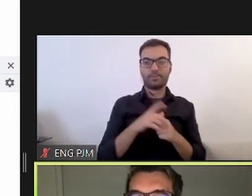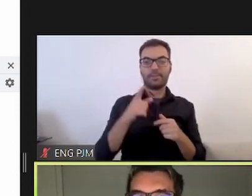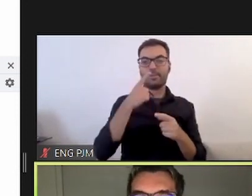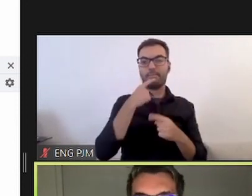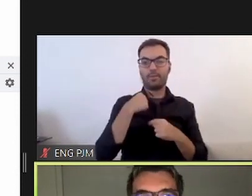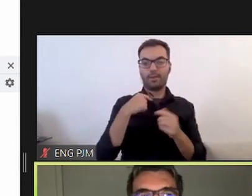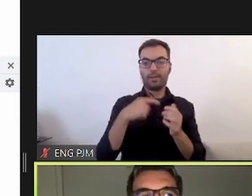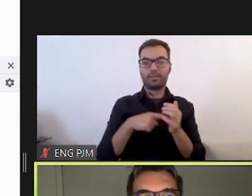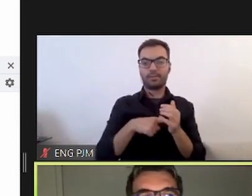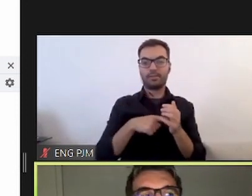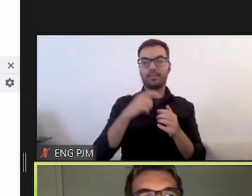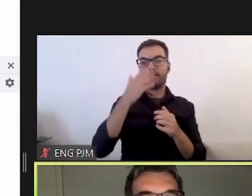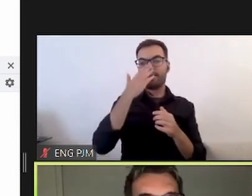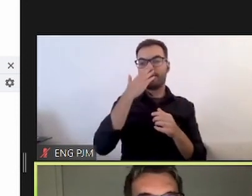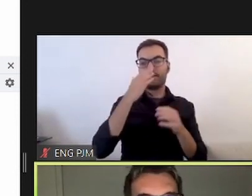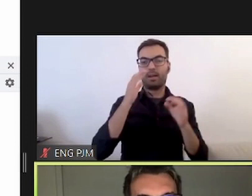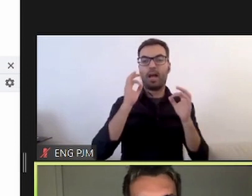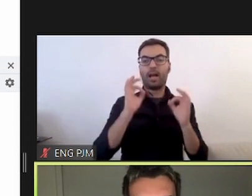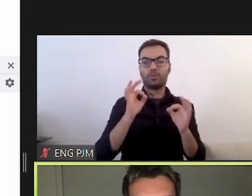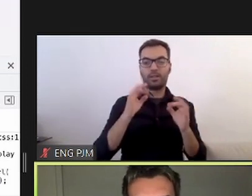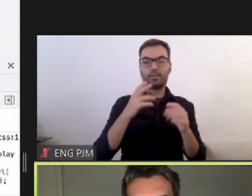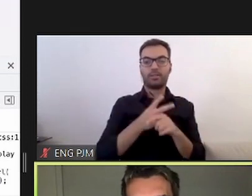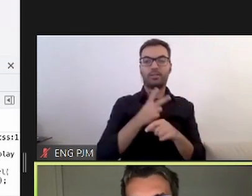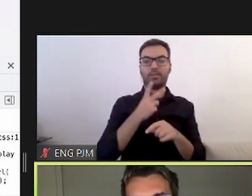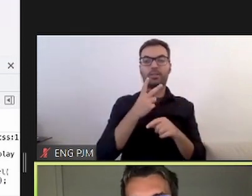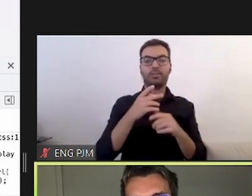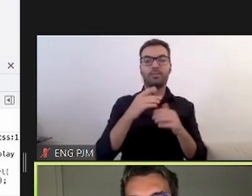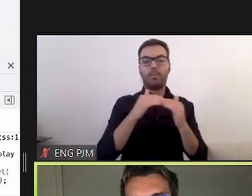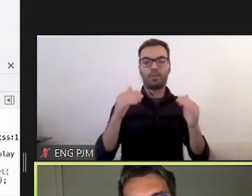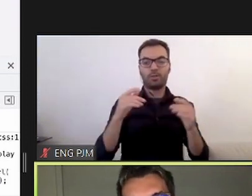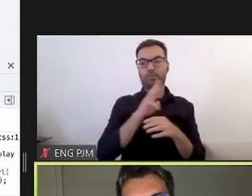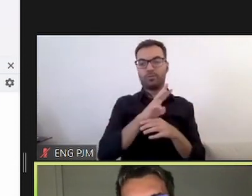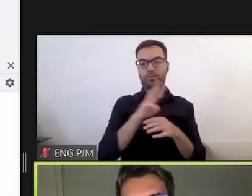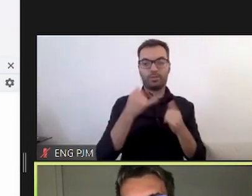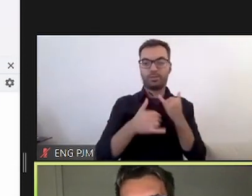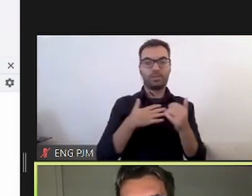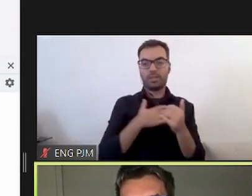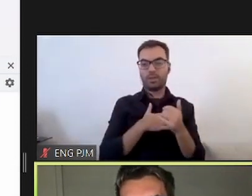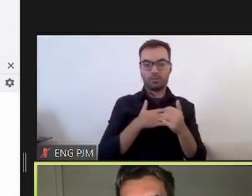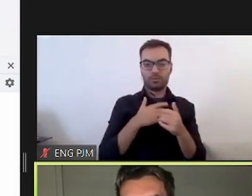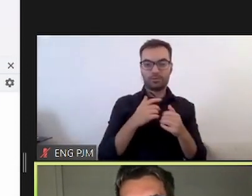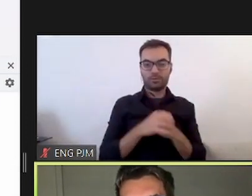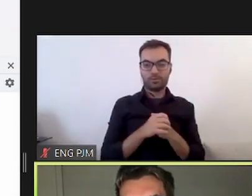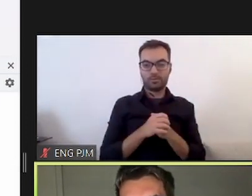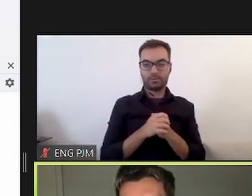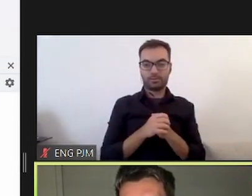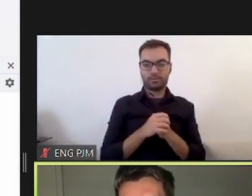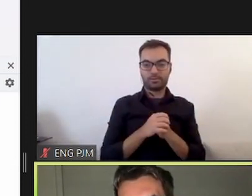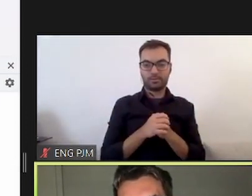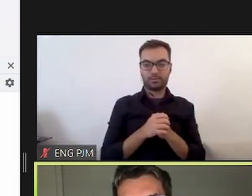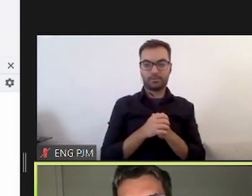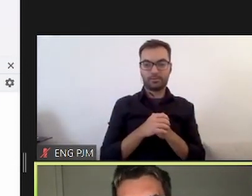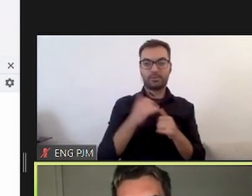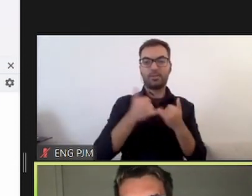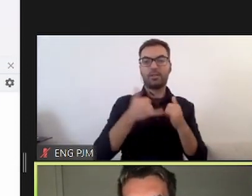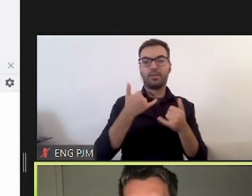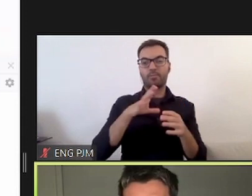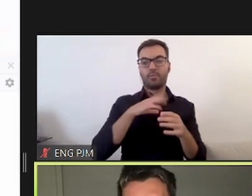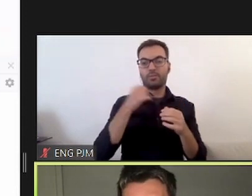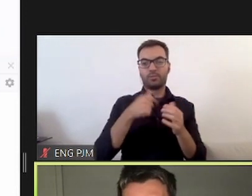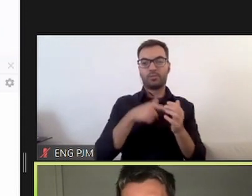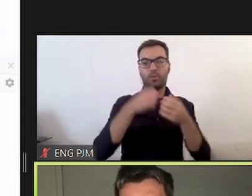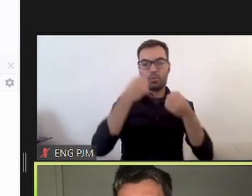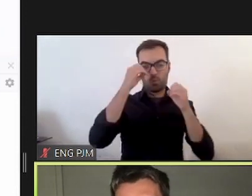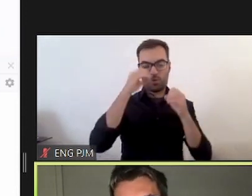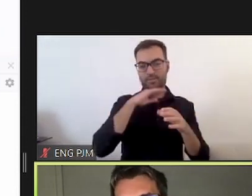you what is your current level of your page. So if you don't like to use any other, you can always use the